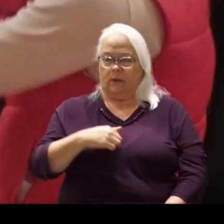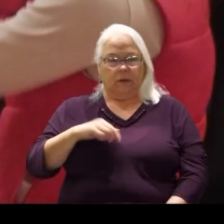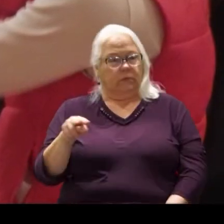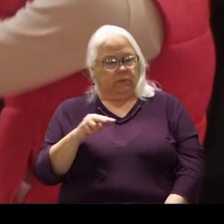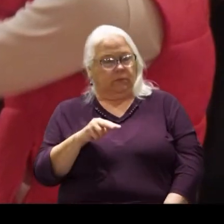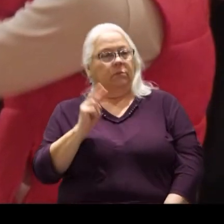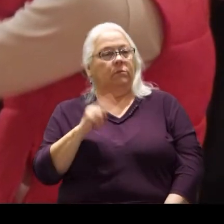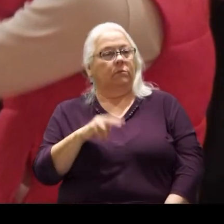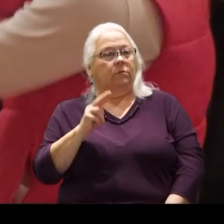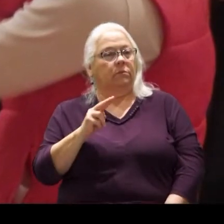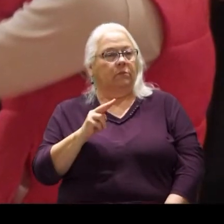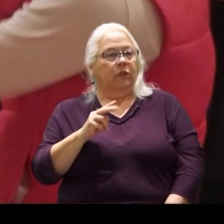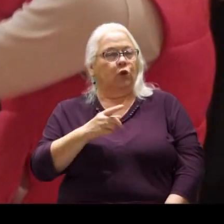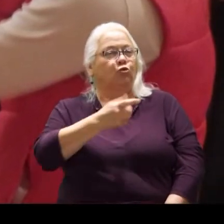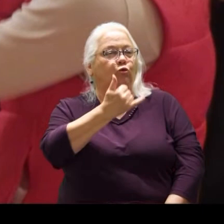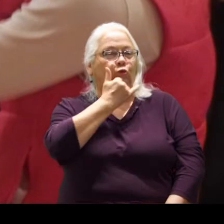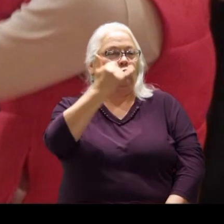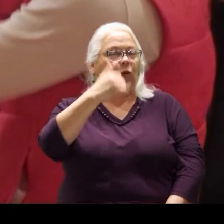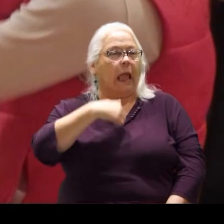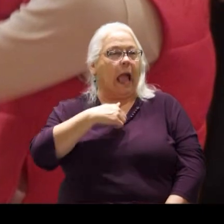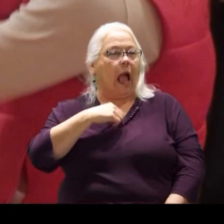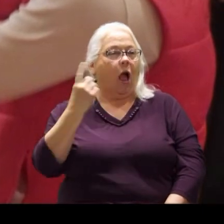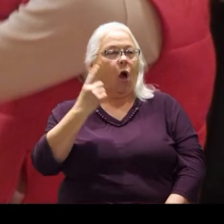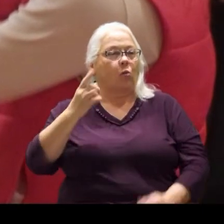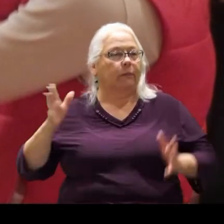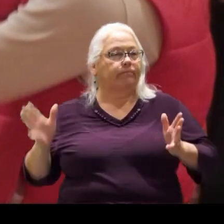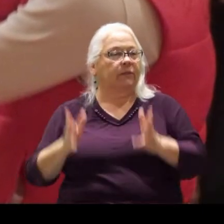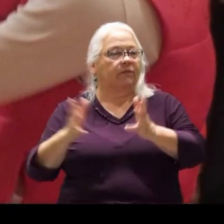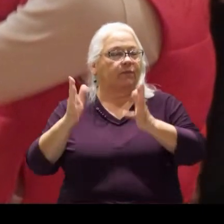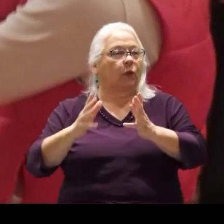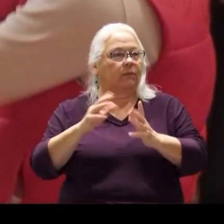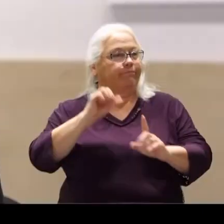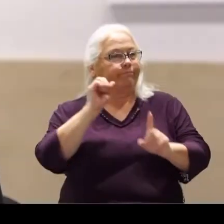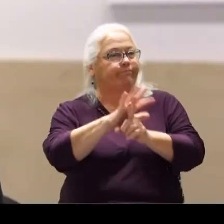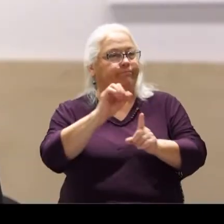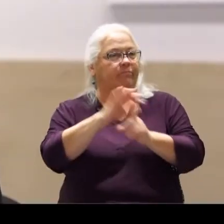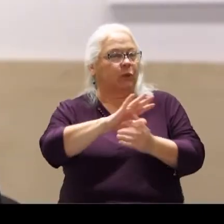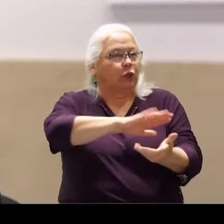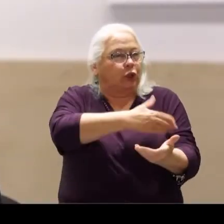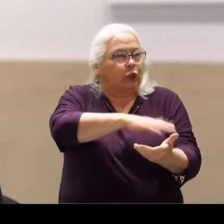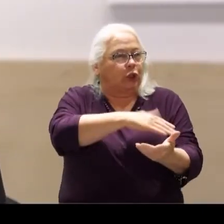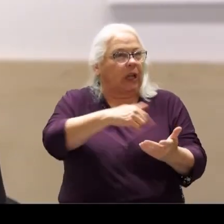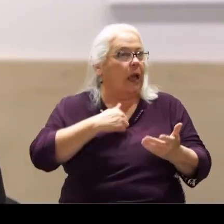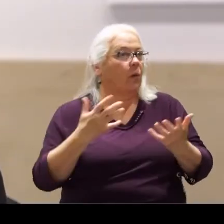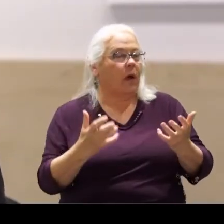This person is so wrong and I'm going to prove them. So I had a good spur to always be looking for a chance to get somebody like my